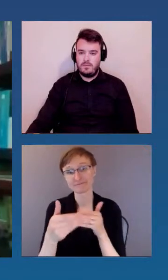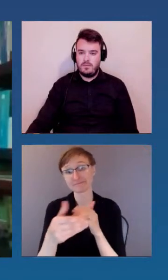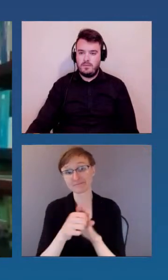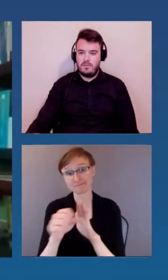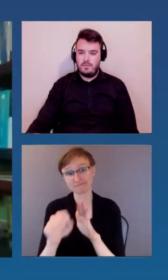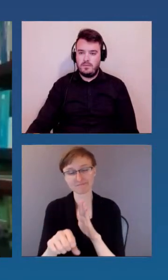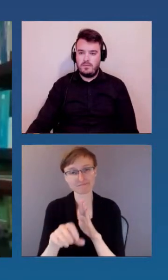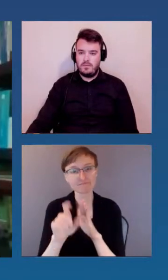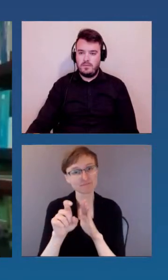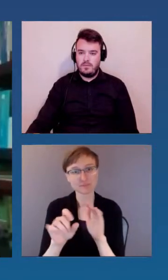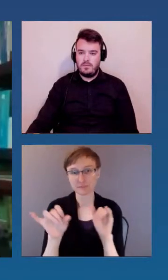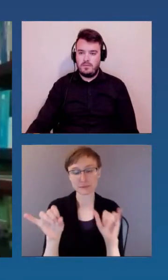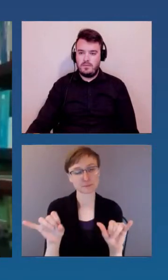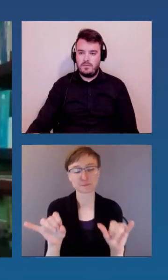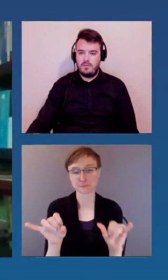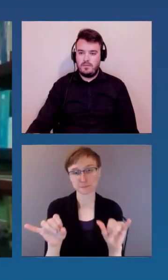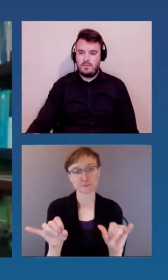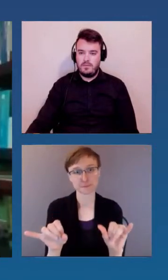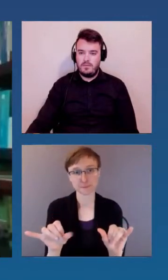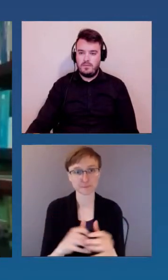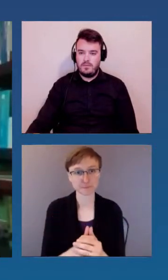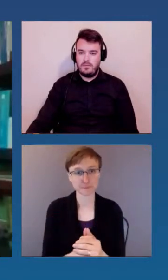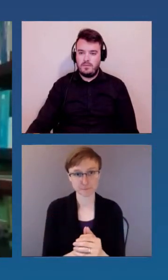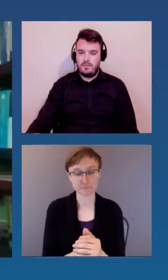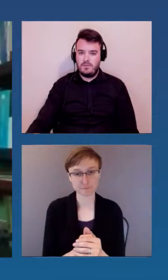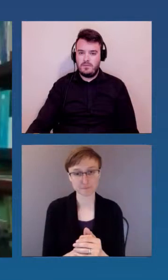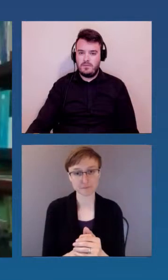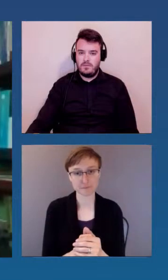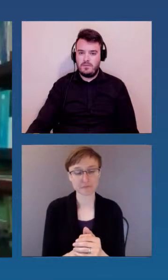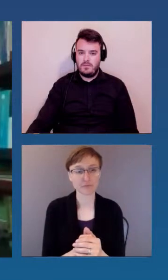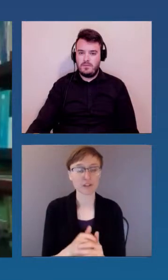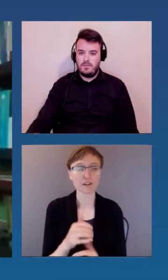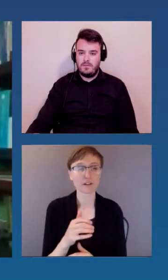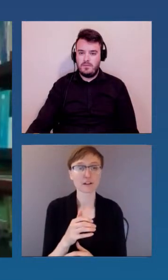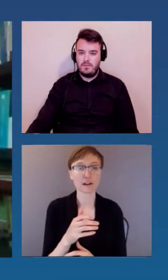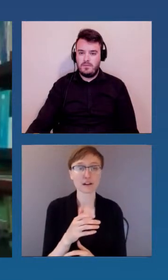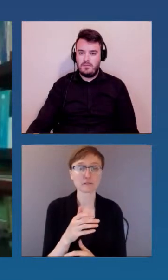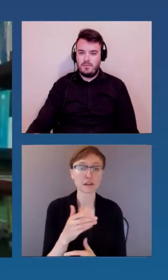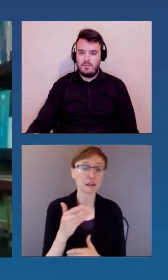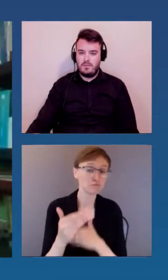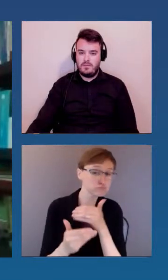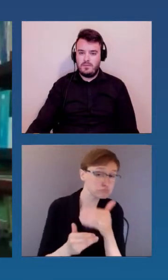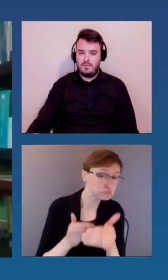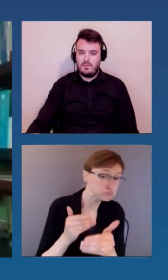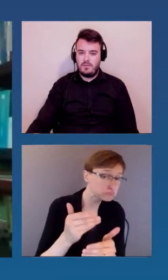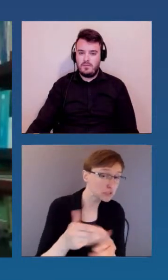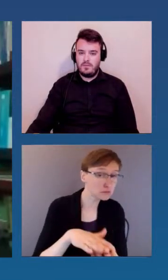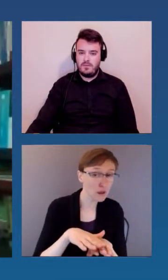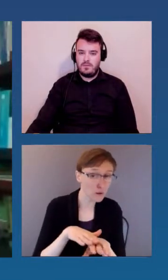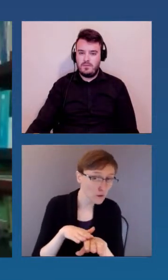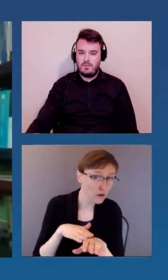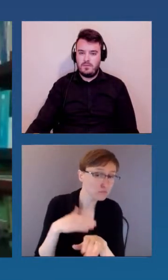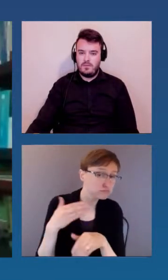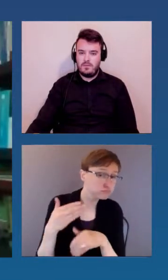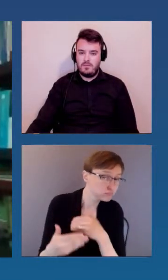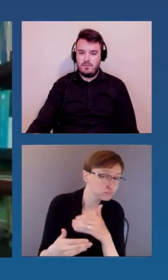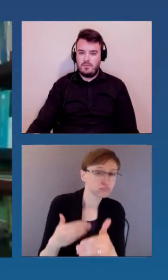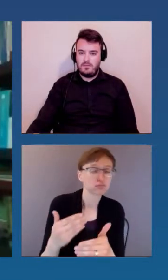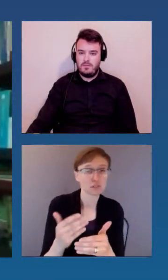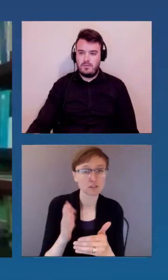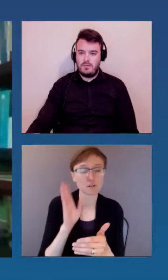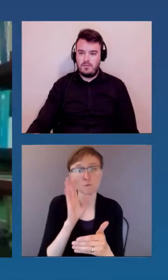are deploying for the fall. So we will teach remotely all theory that can be done in that